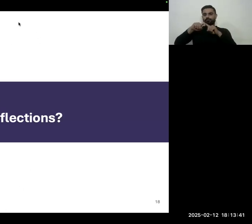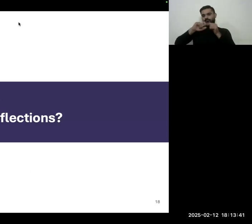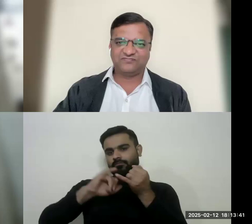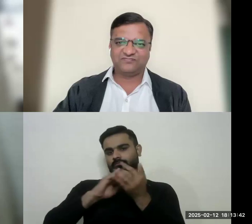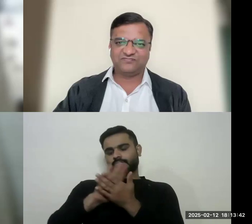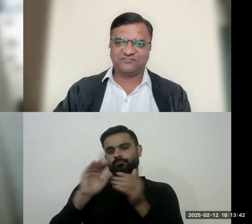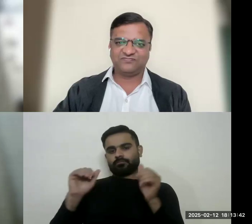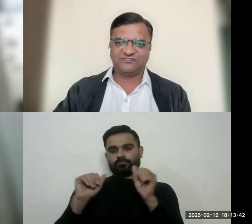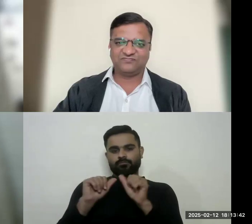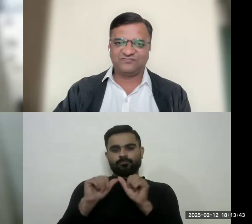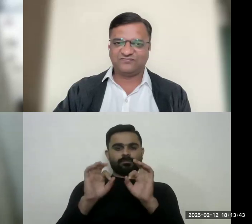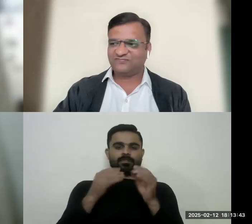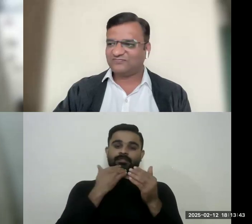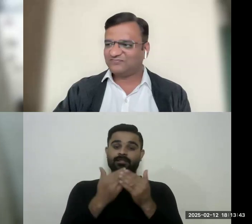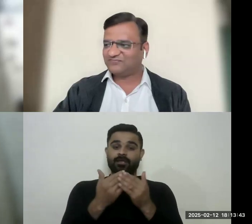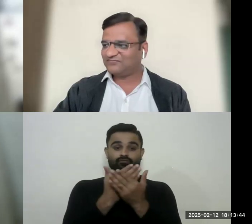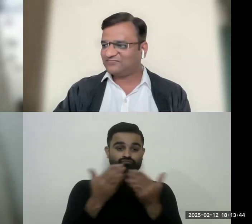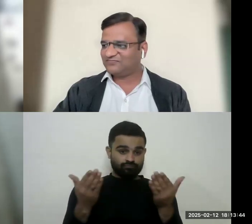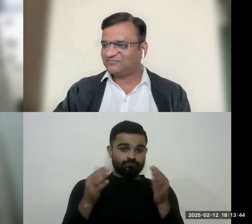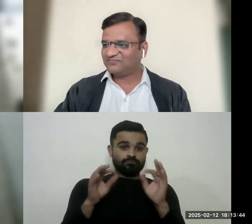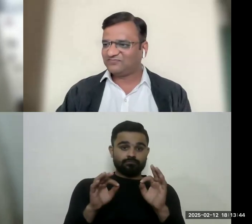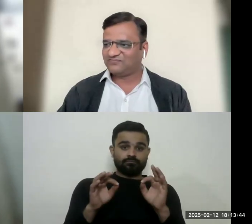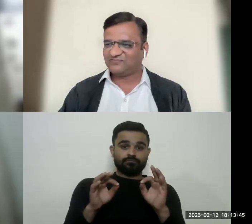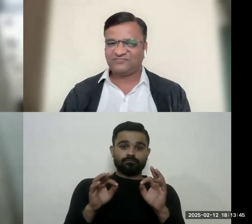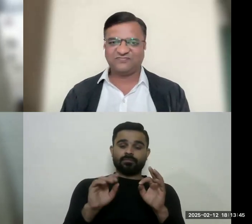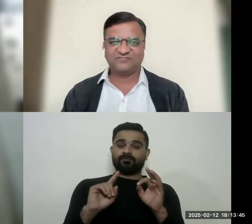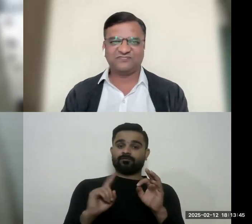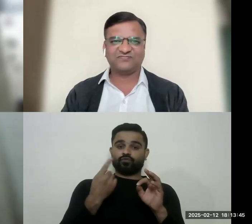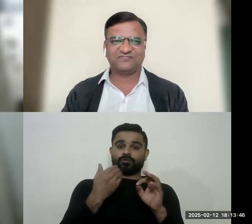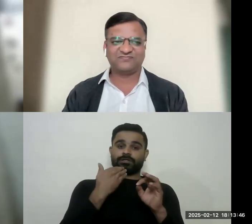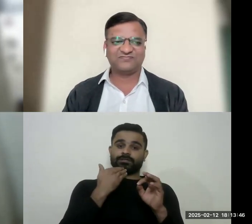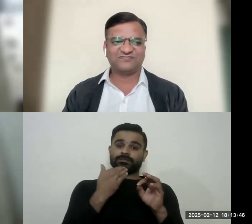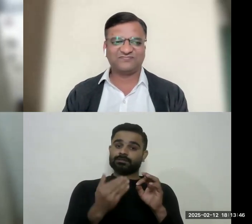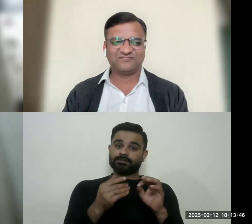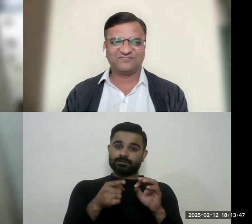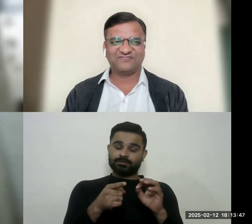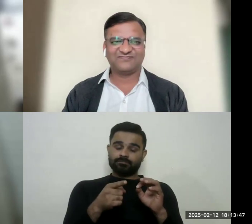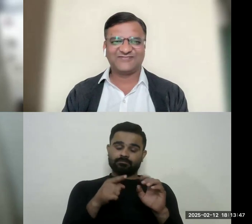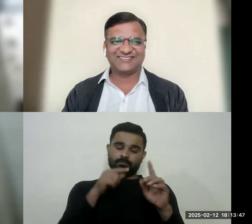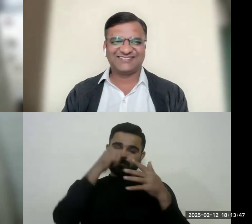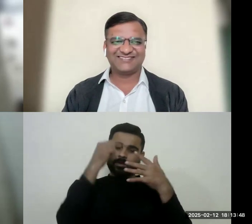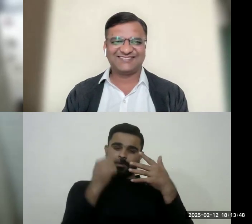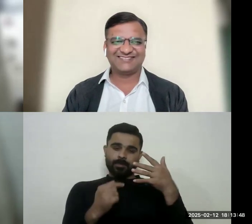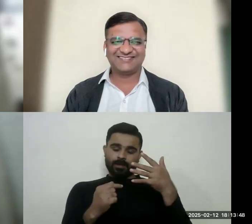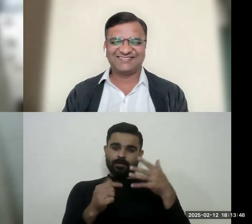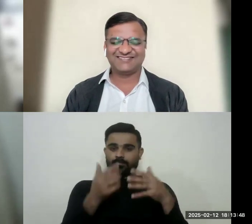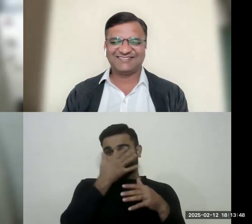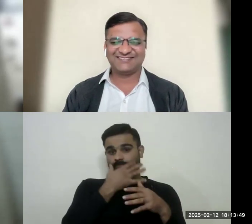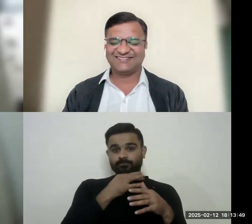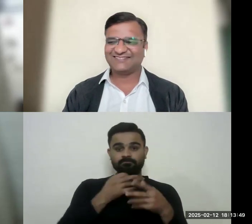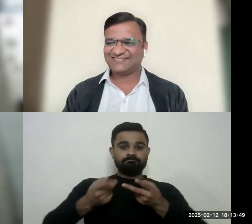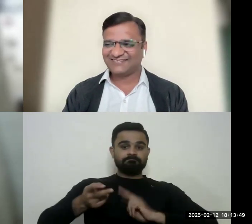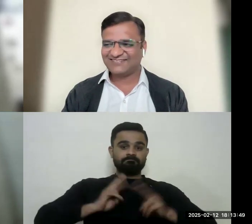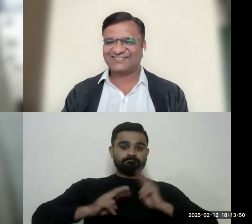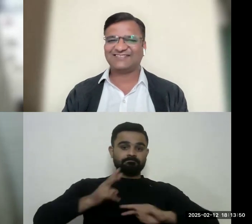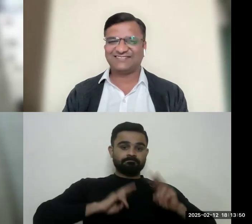Thank you for that, Shonali, and thank you, Suyog. Firstly, I would like to, highlight the wonderful responses we